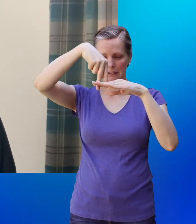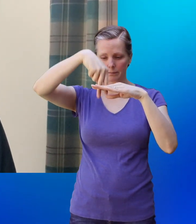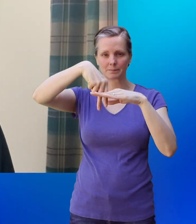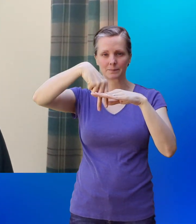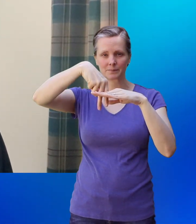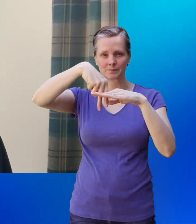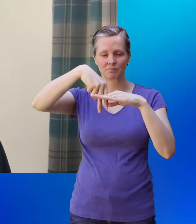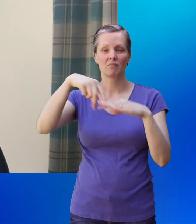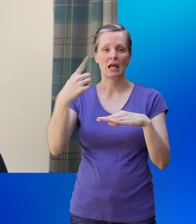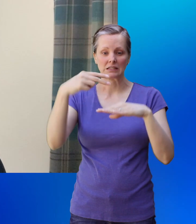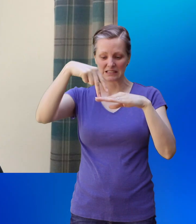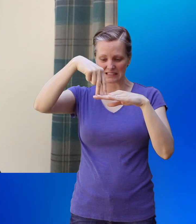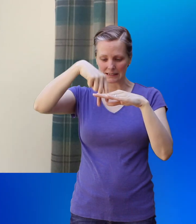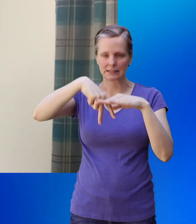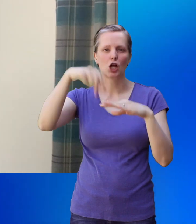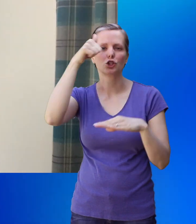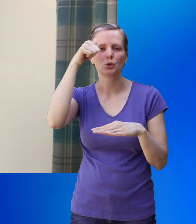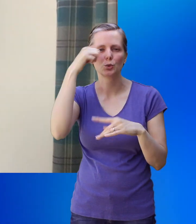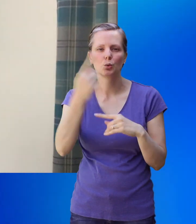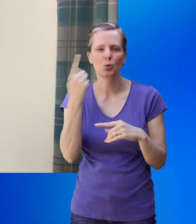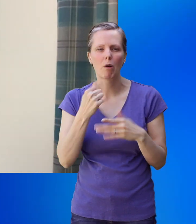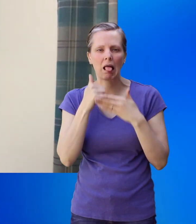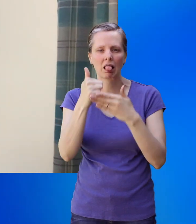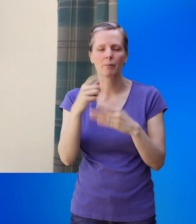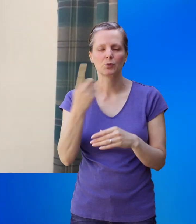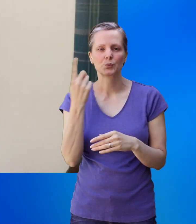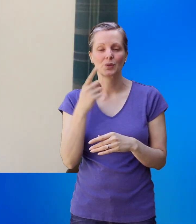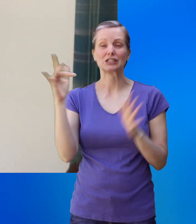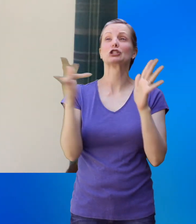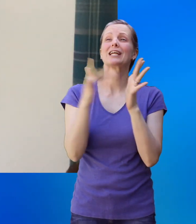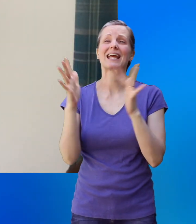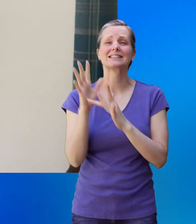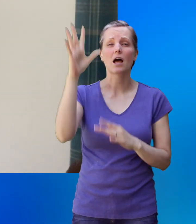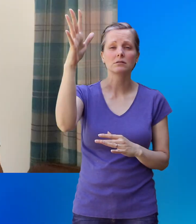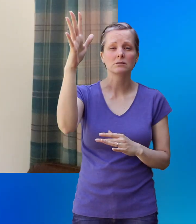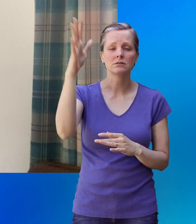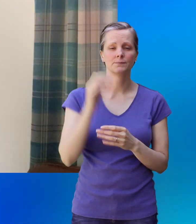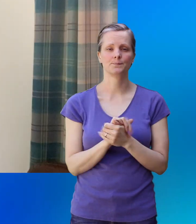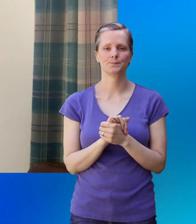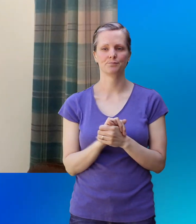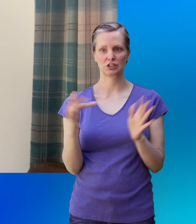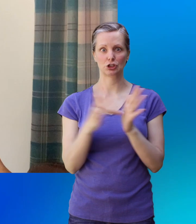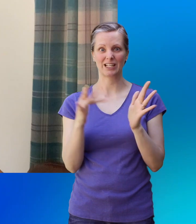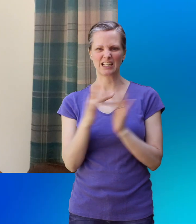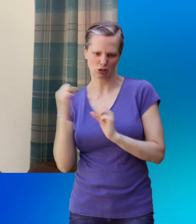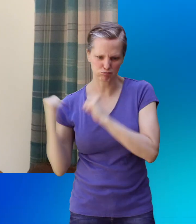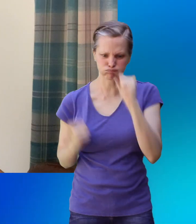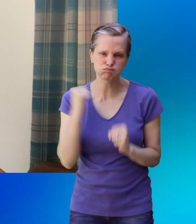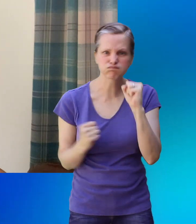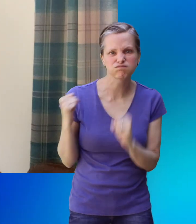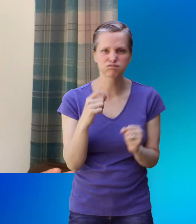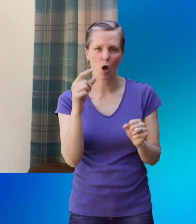sink. But even as he was sinking, he knew who to go to. He called out, "Jesus!" Jesus whizzed across